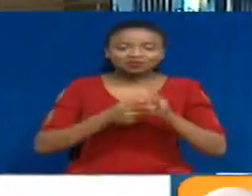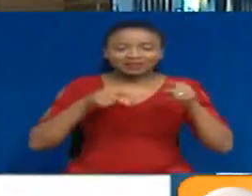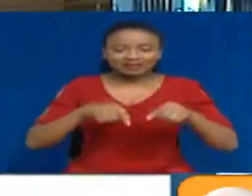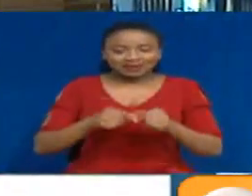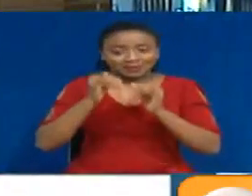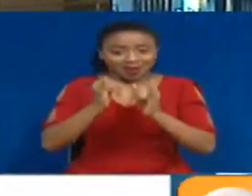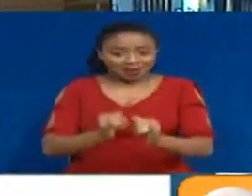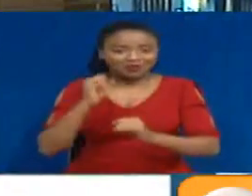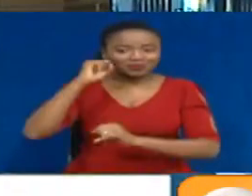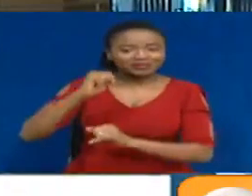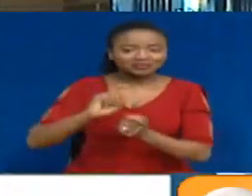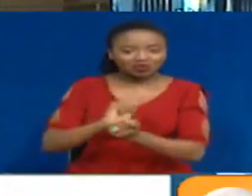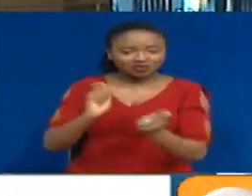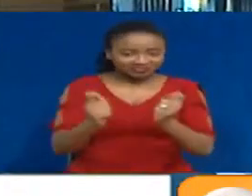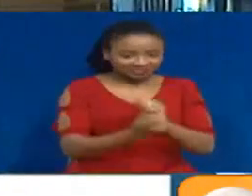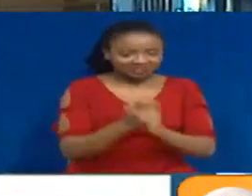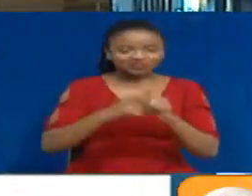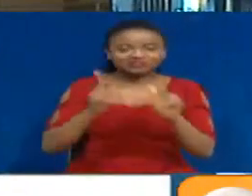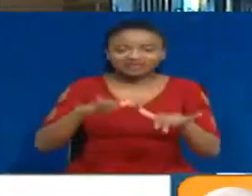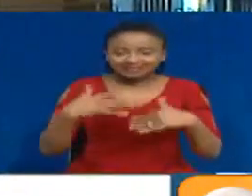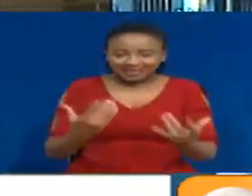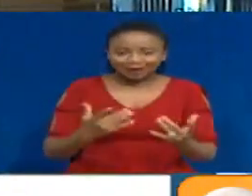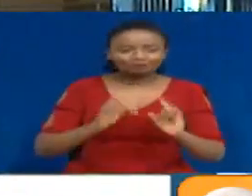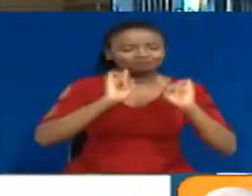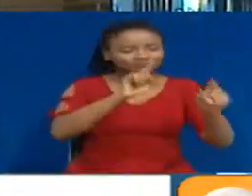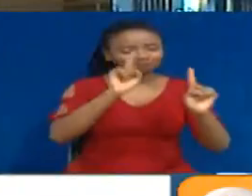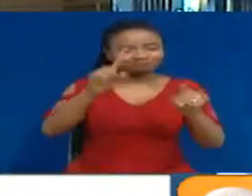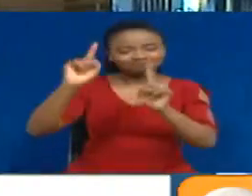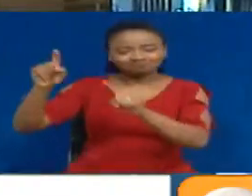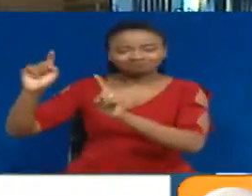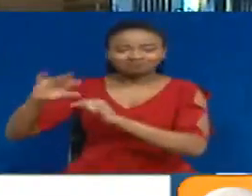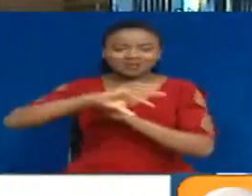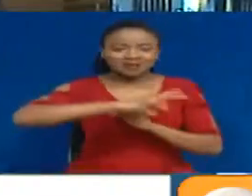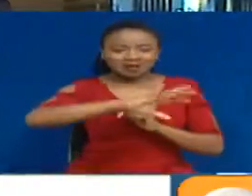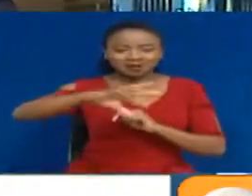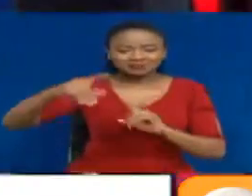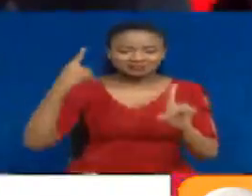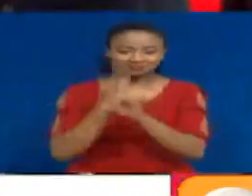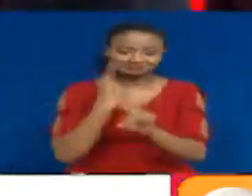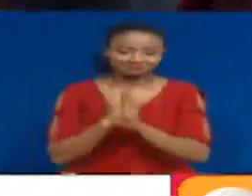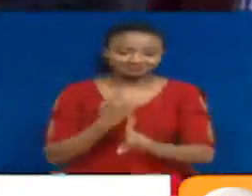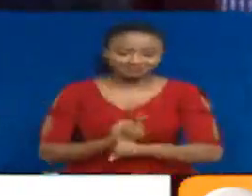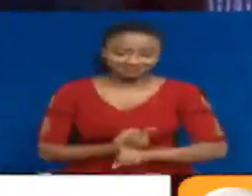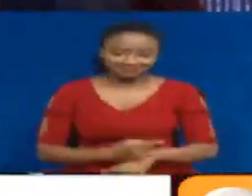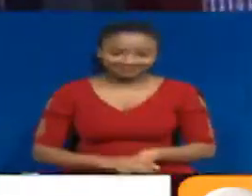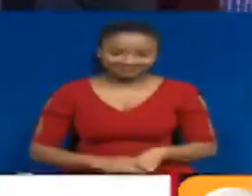political wave, which he said would begin with countrywide rallies in the days ahead.